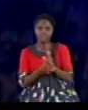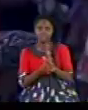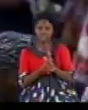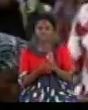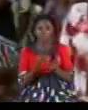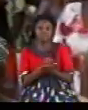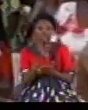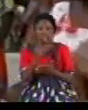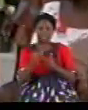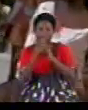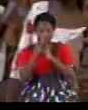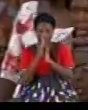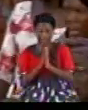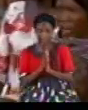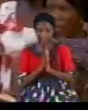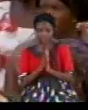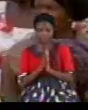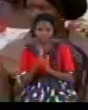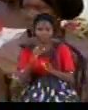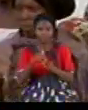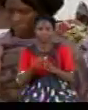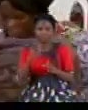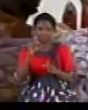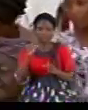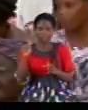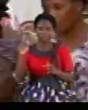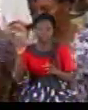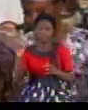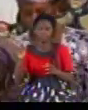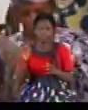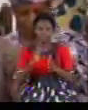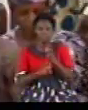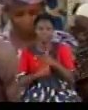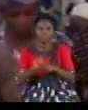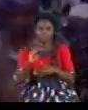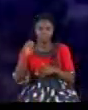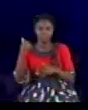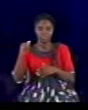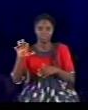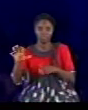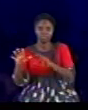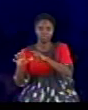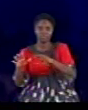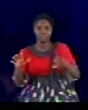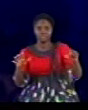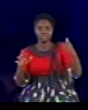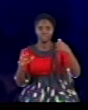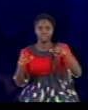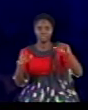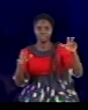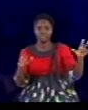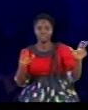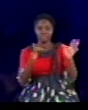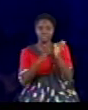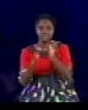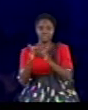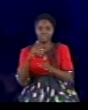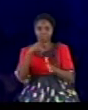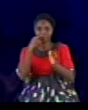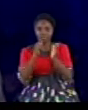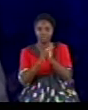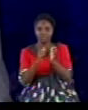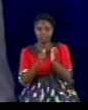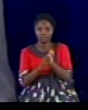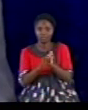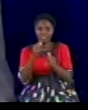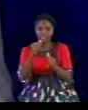Amen. In Matthew chapter 15, verse 13, Jesus said that every